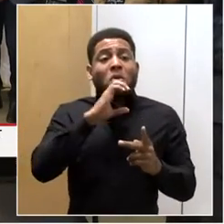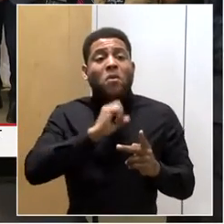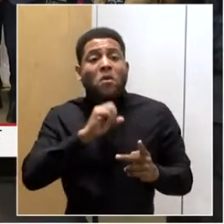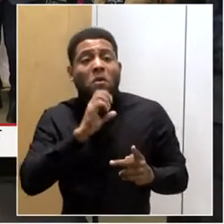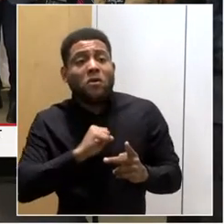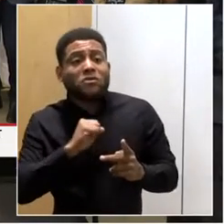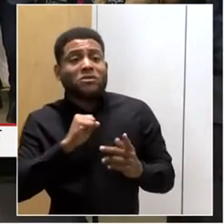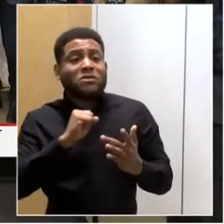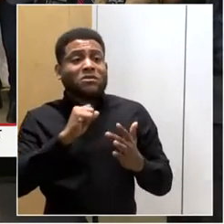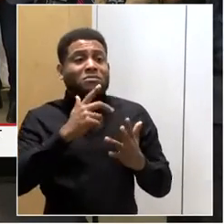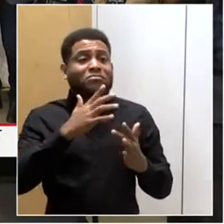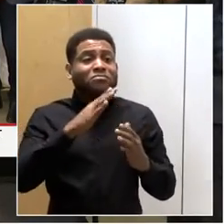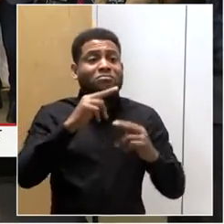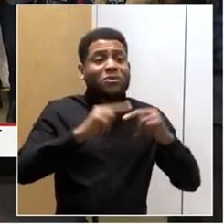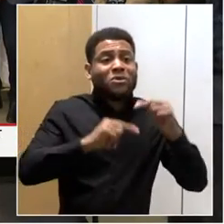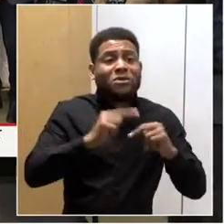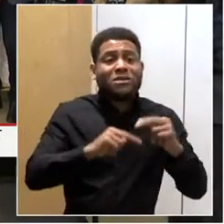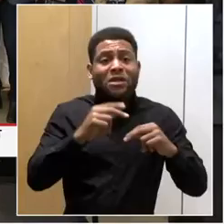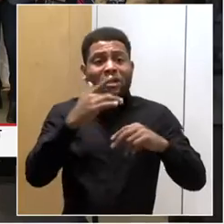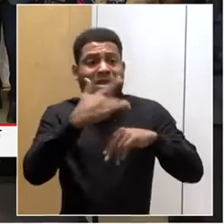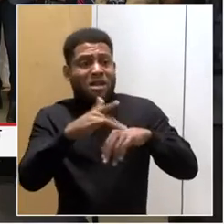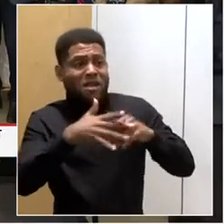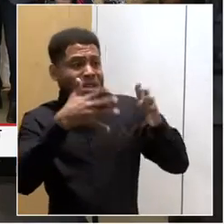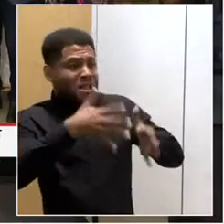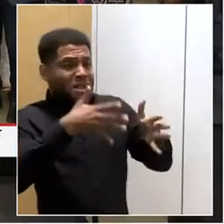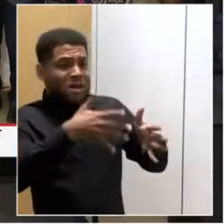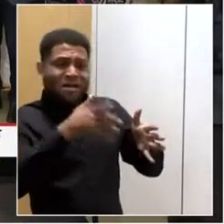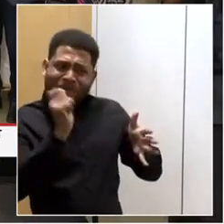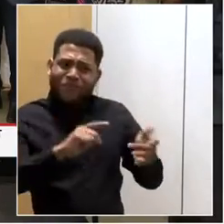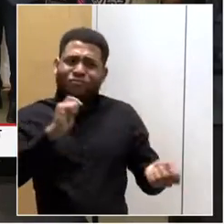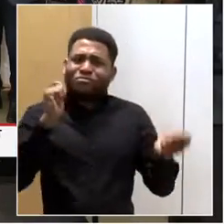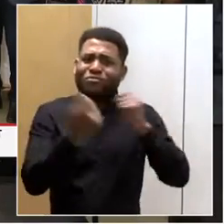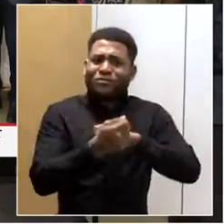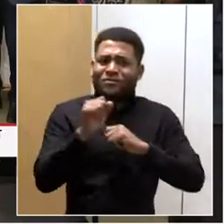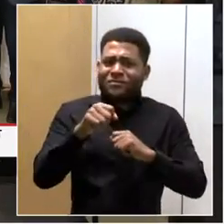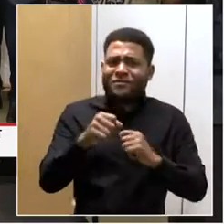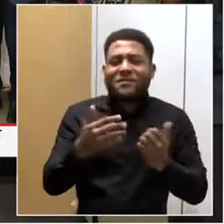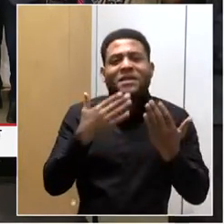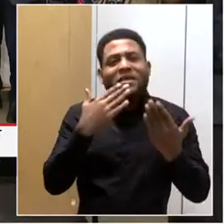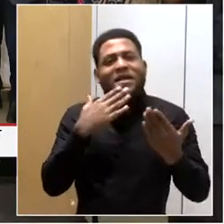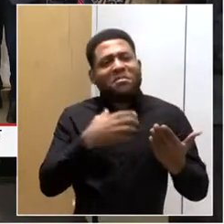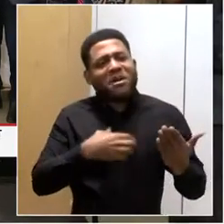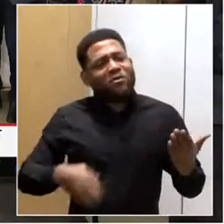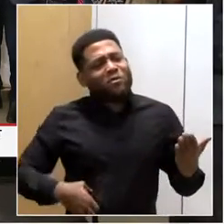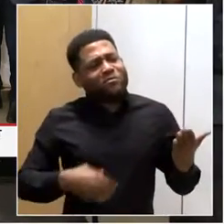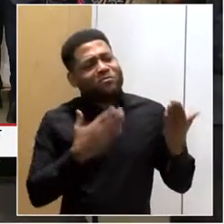new places. And so thank you to Mayor Bowser. Let's give her a round of applause.